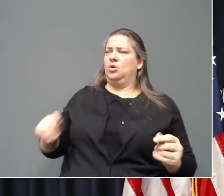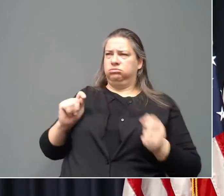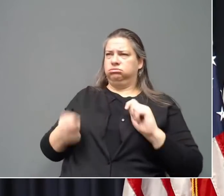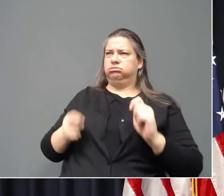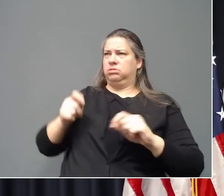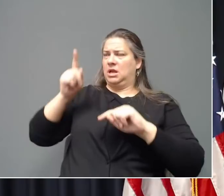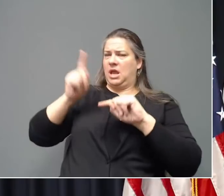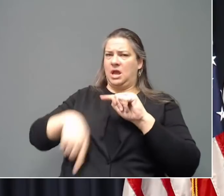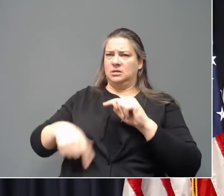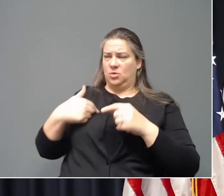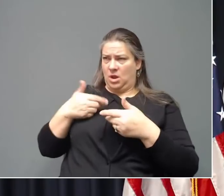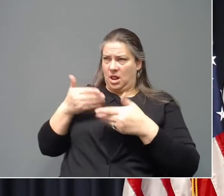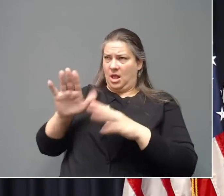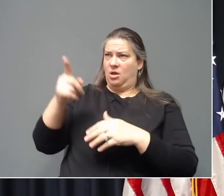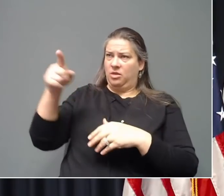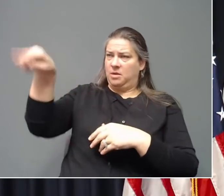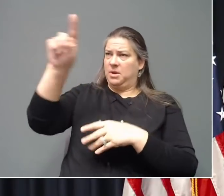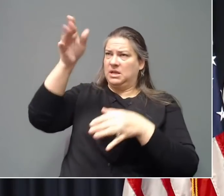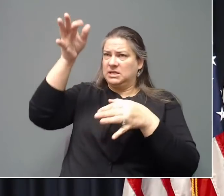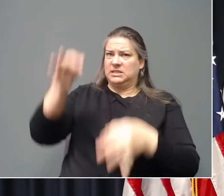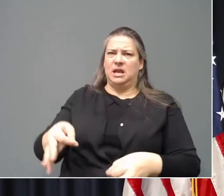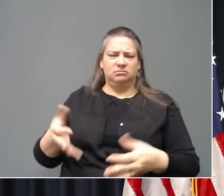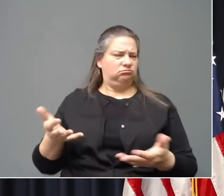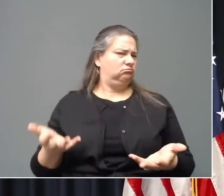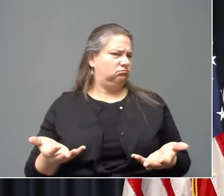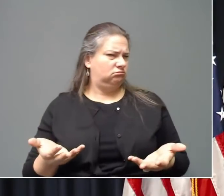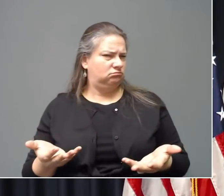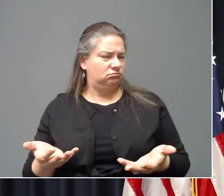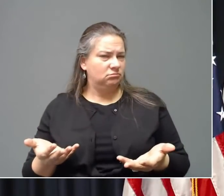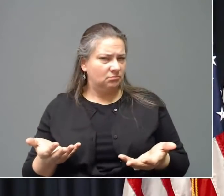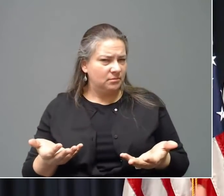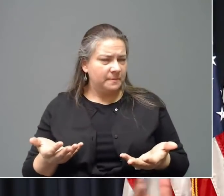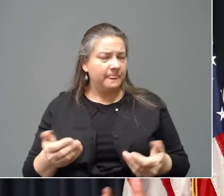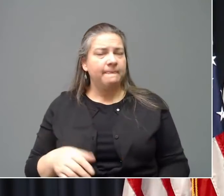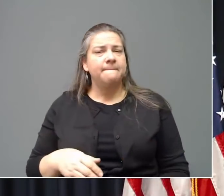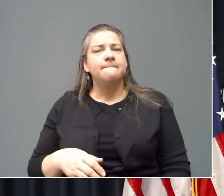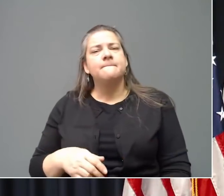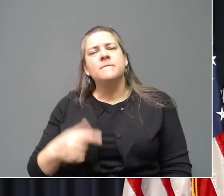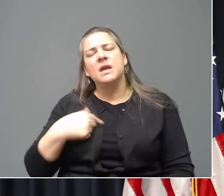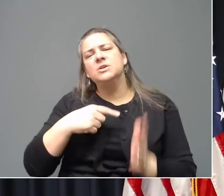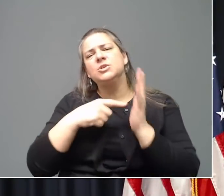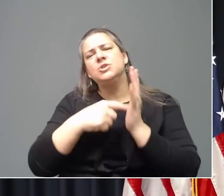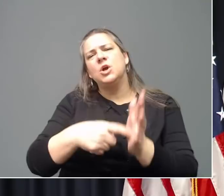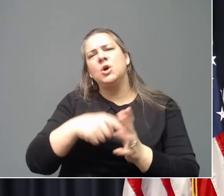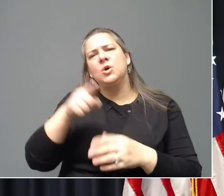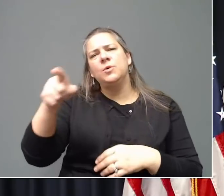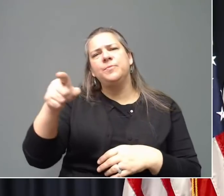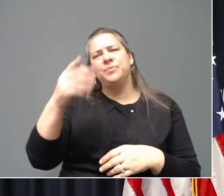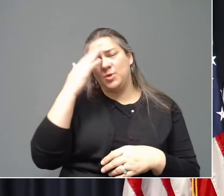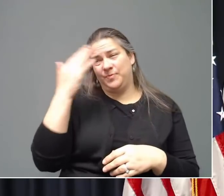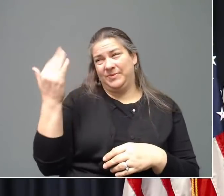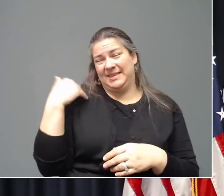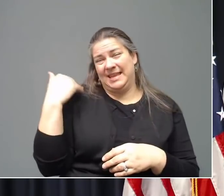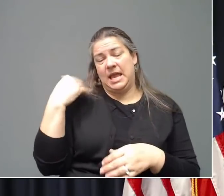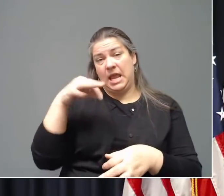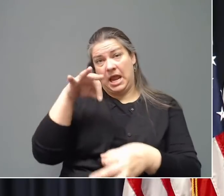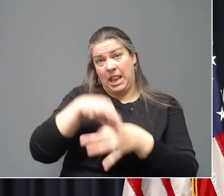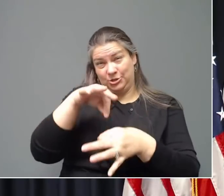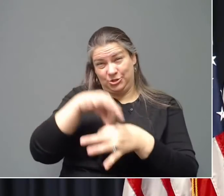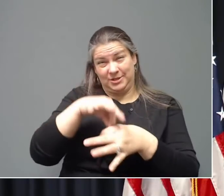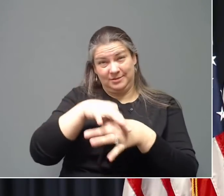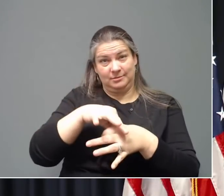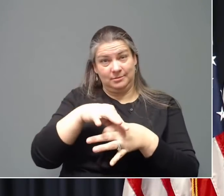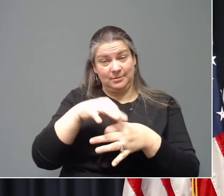you exit polling from this last election, the election that elected many of the people who are here in the legislature. I've shown